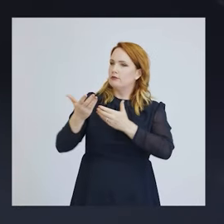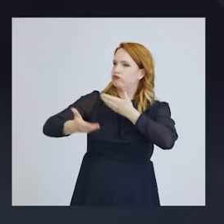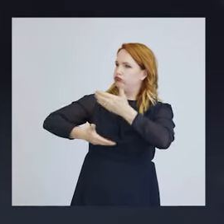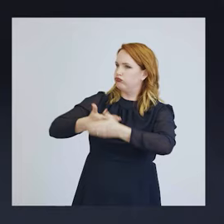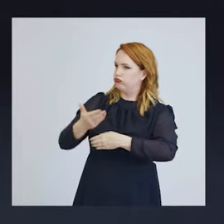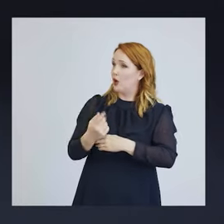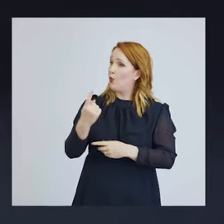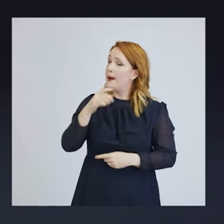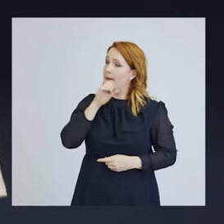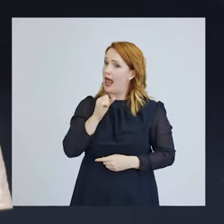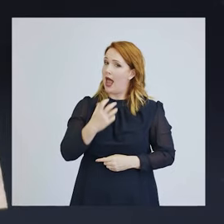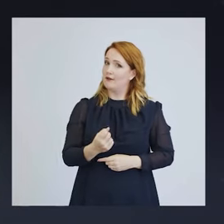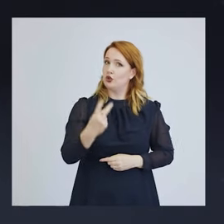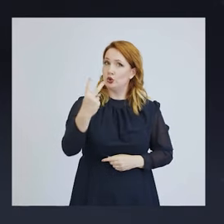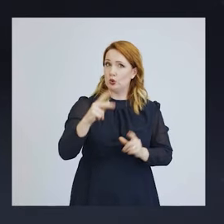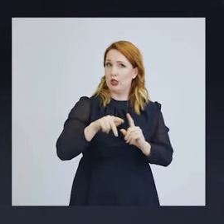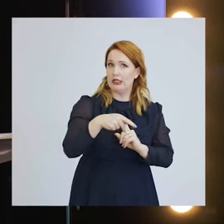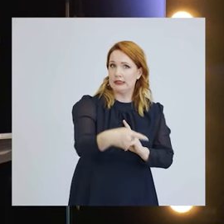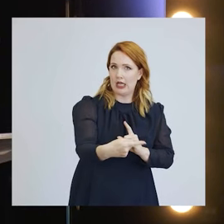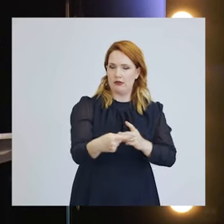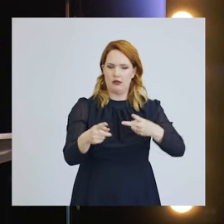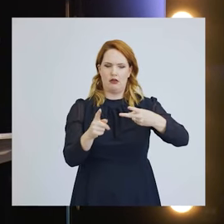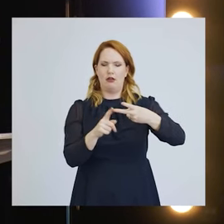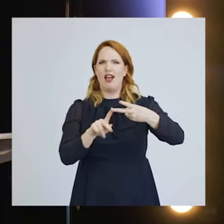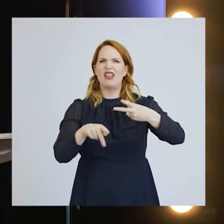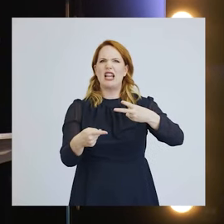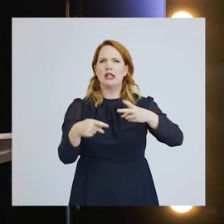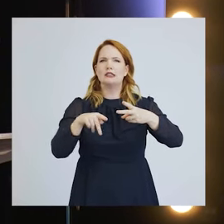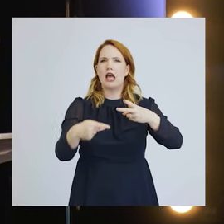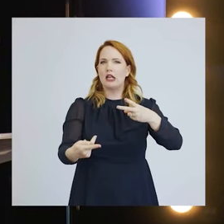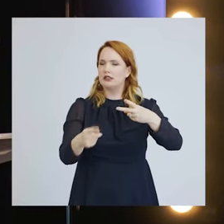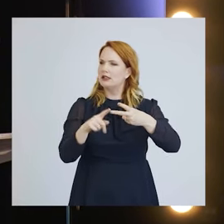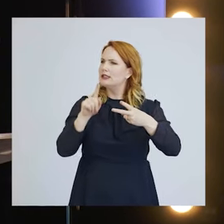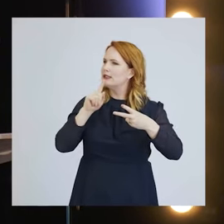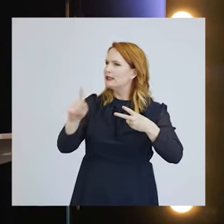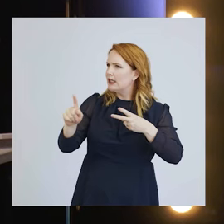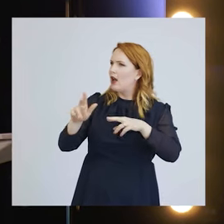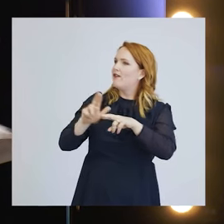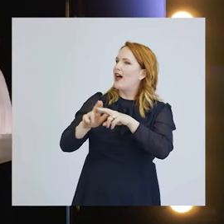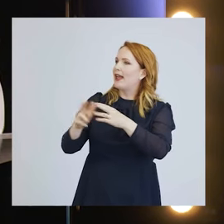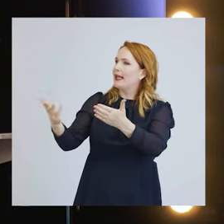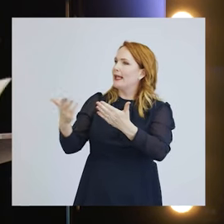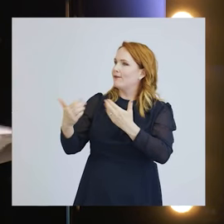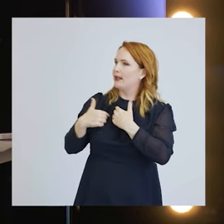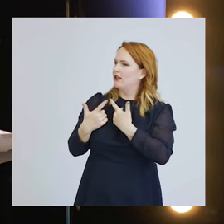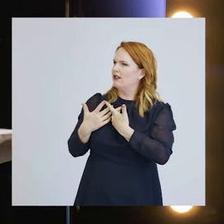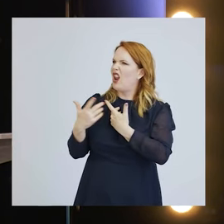11. Jesus continued, "There was a man who had two sons. The younger one said to his father,